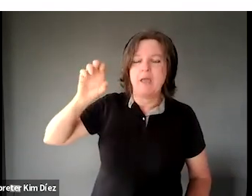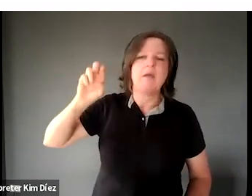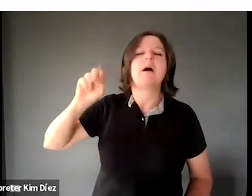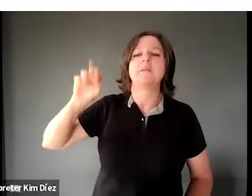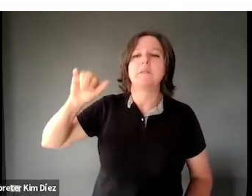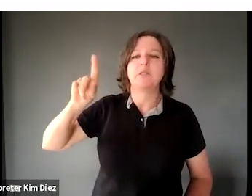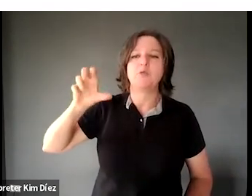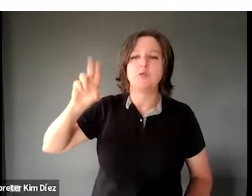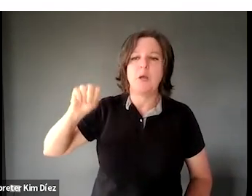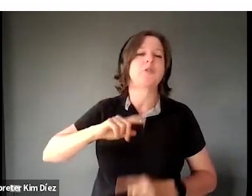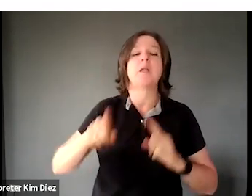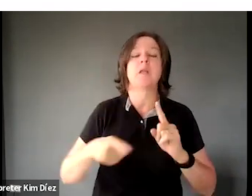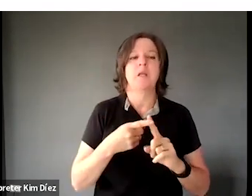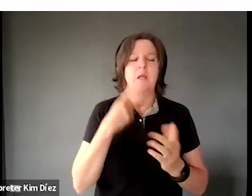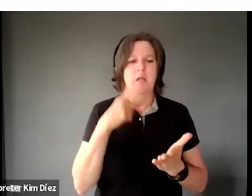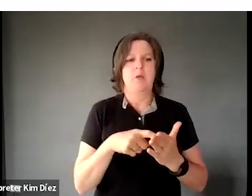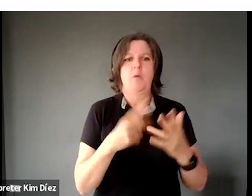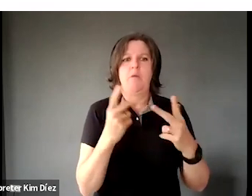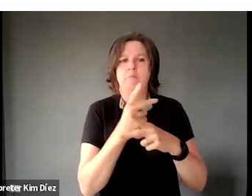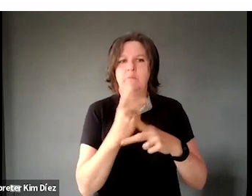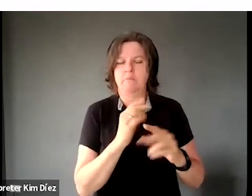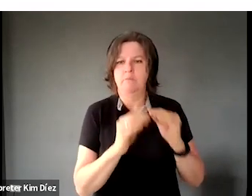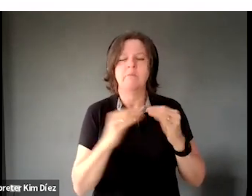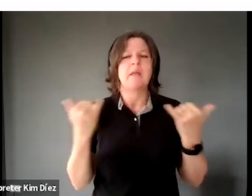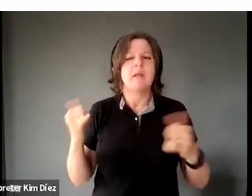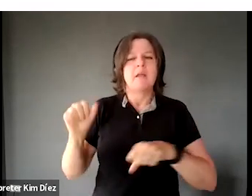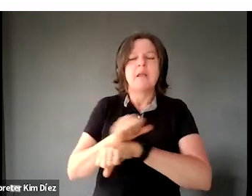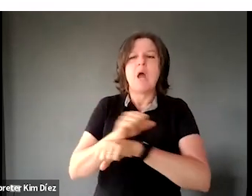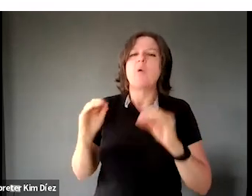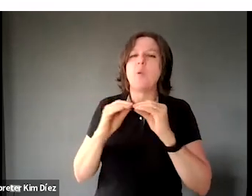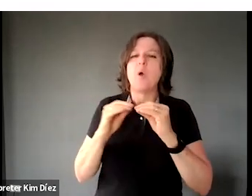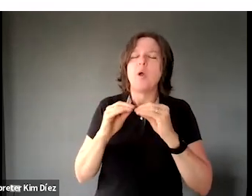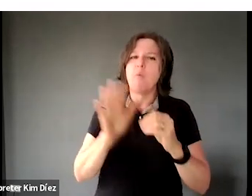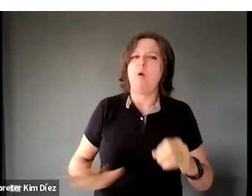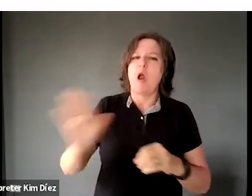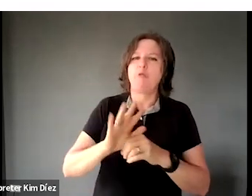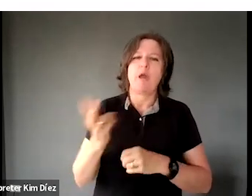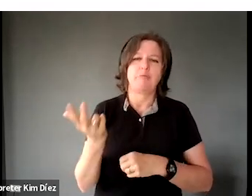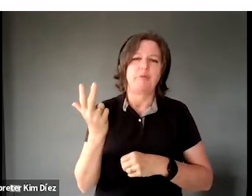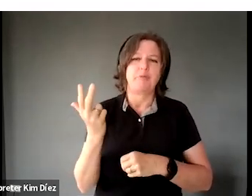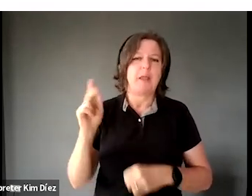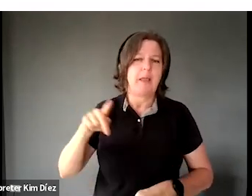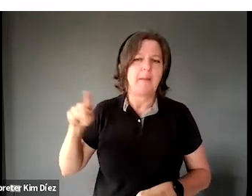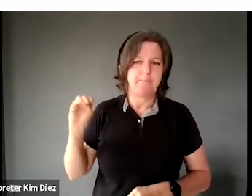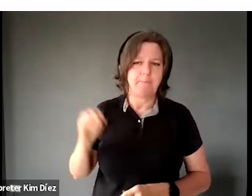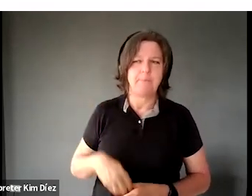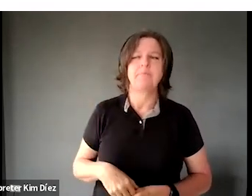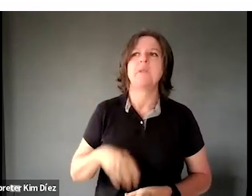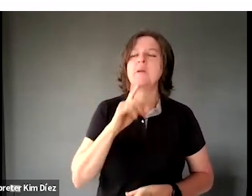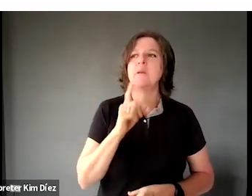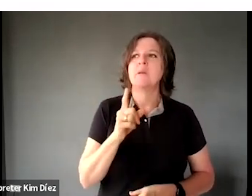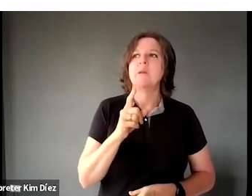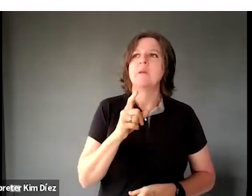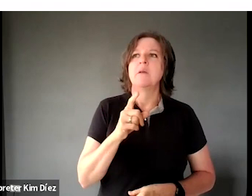was slow. And we're talking about very high concentrations. Now we work